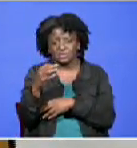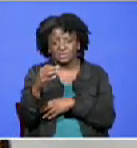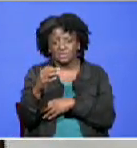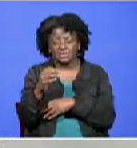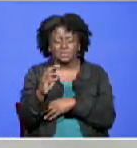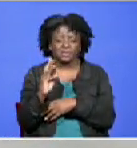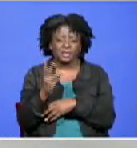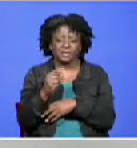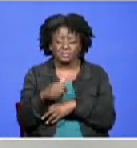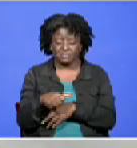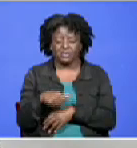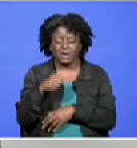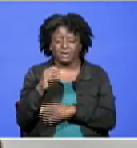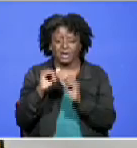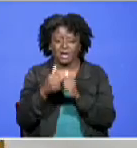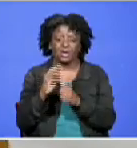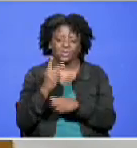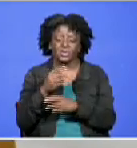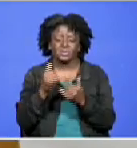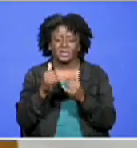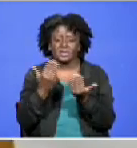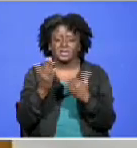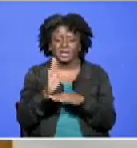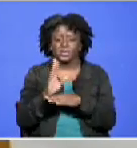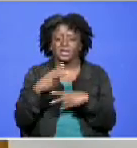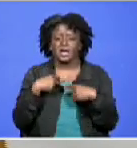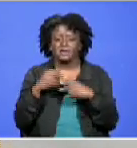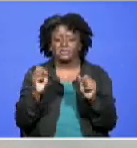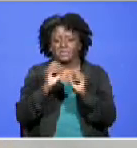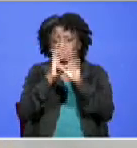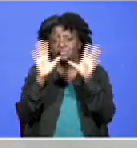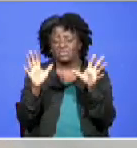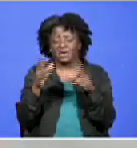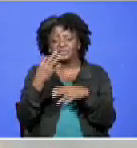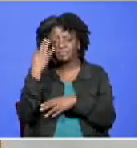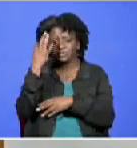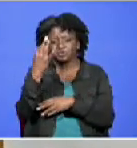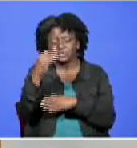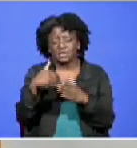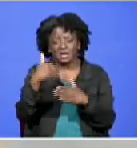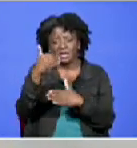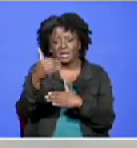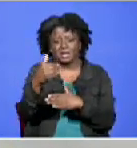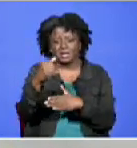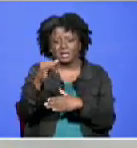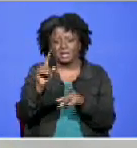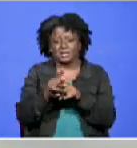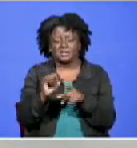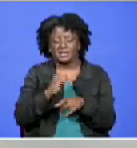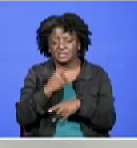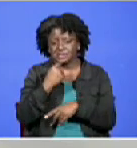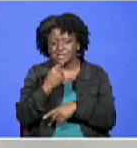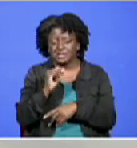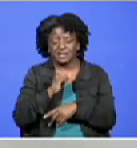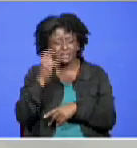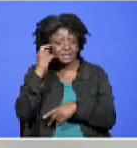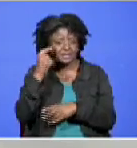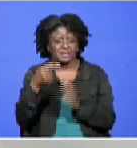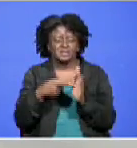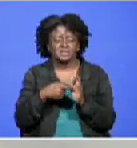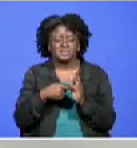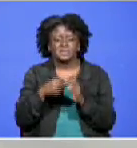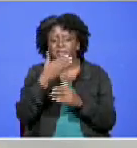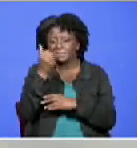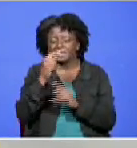I'm proud of how we played tonight, I really am. We have a bright future in the front of us, and like I said in the locker room, and I said in another interview, I think this is the best team we've put